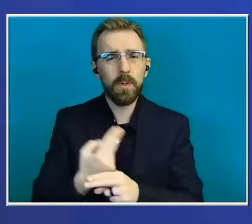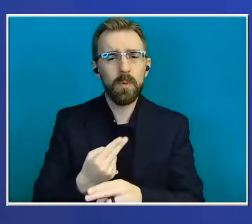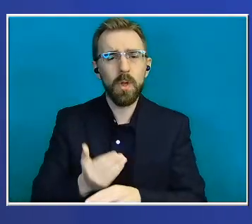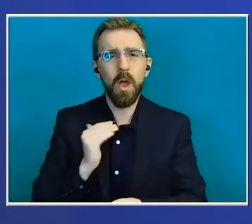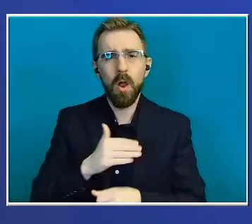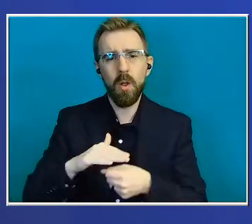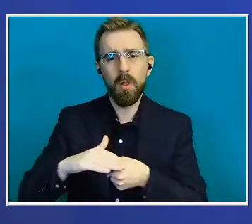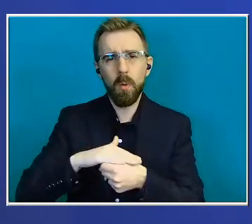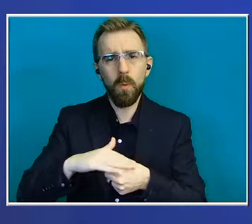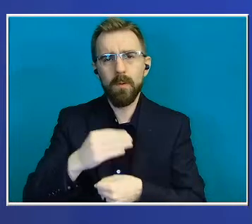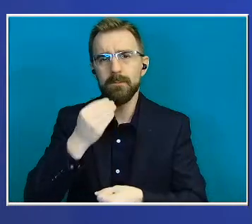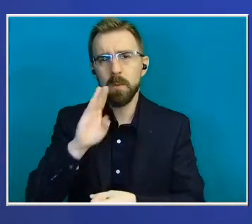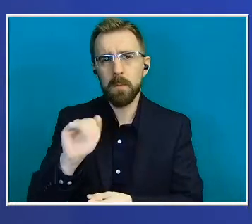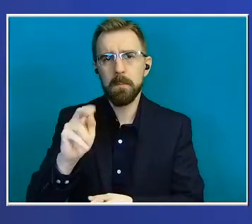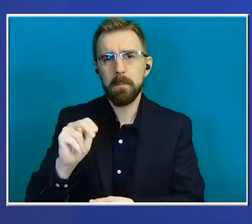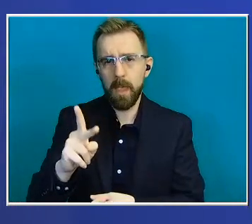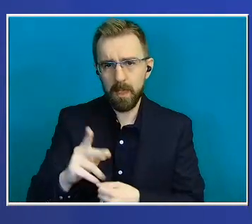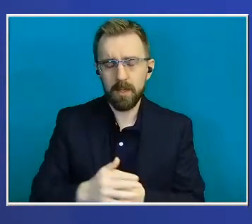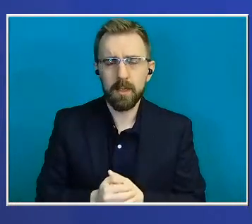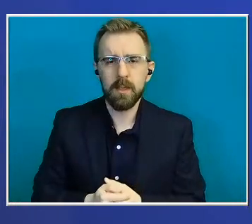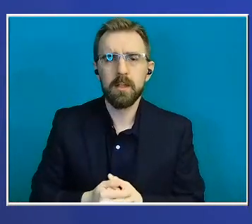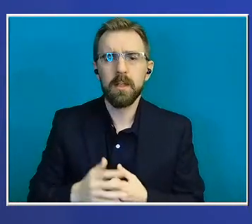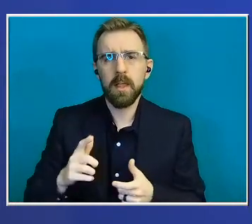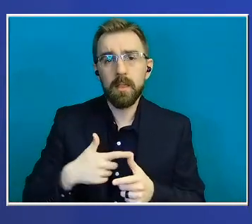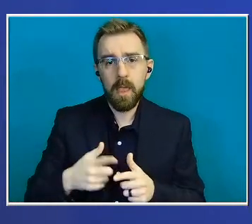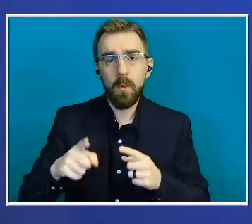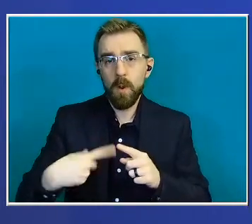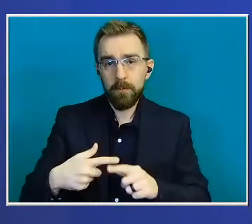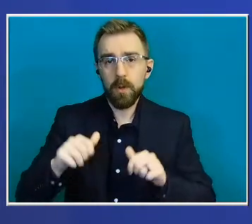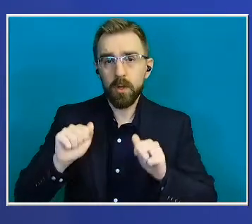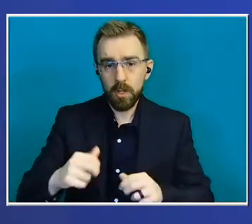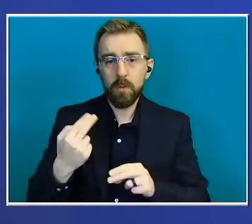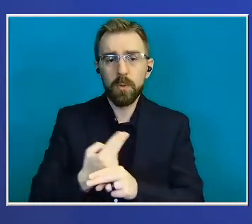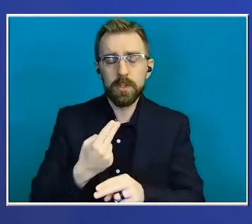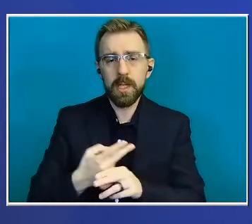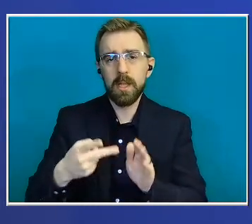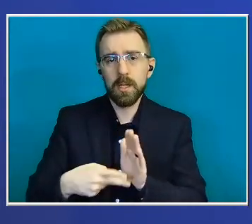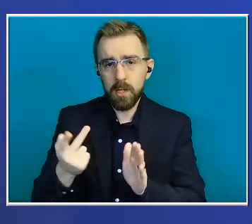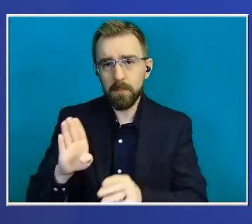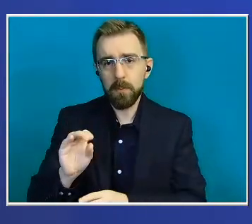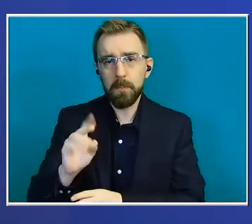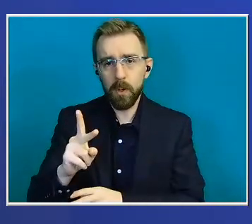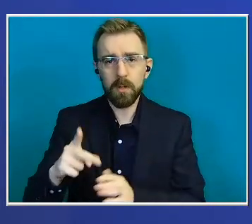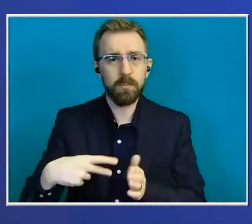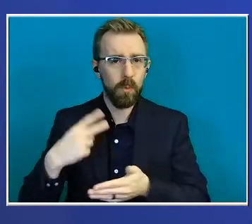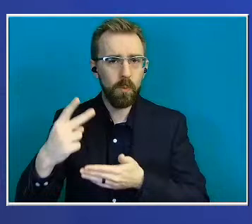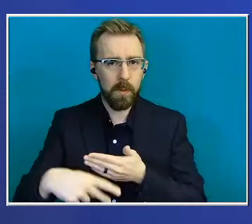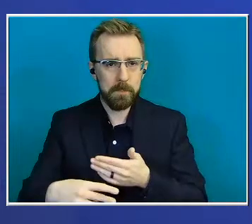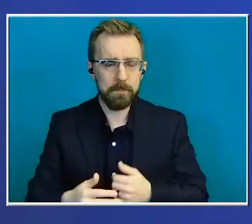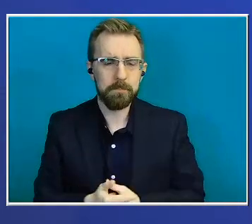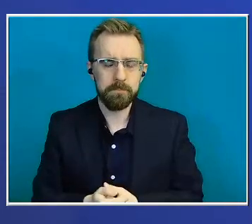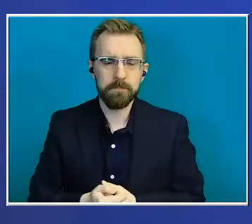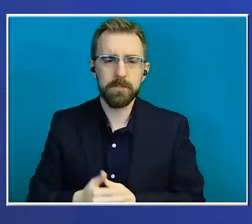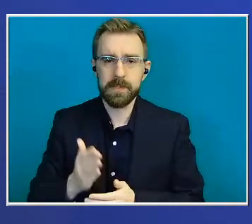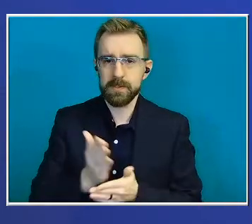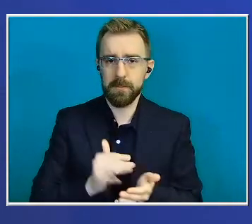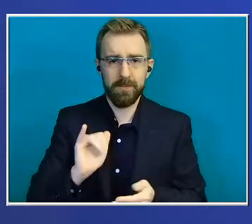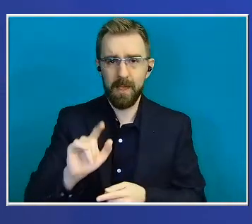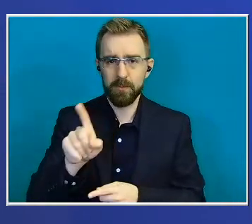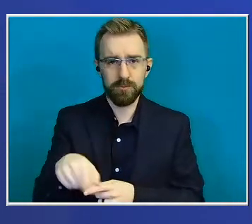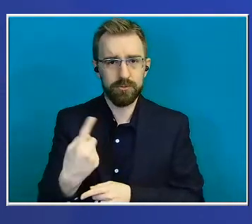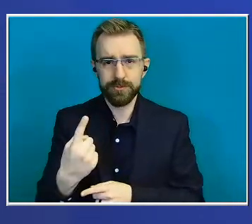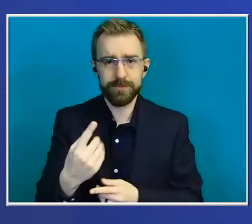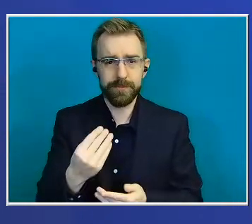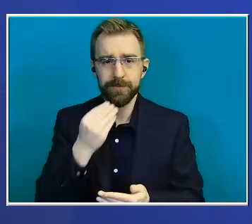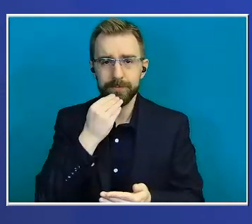bank. And then when we could, we were using the Double Book program. And some of it was just getting food kind of wherever we